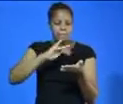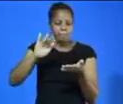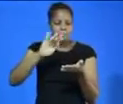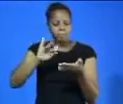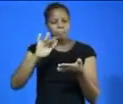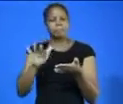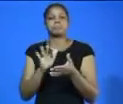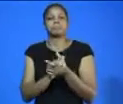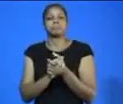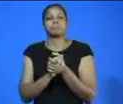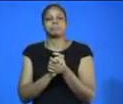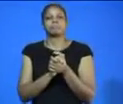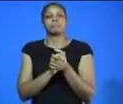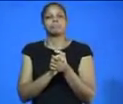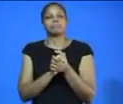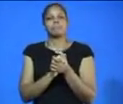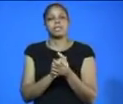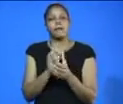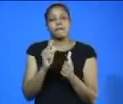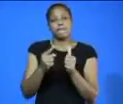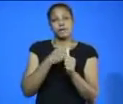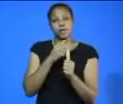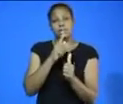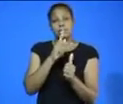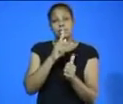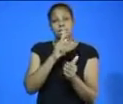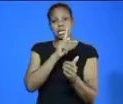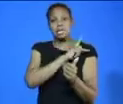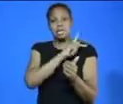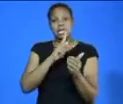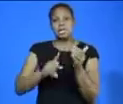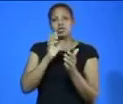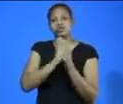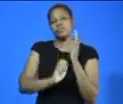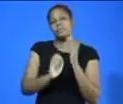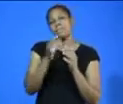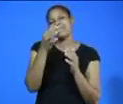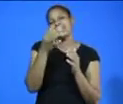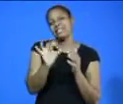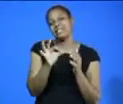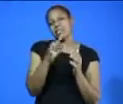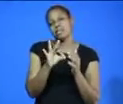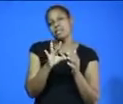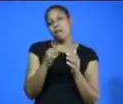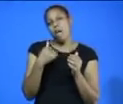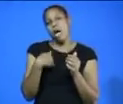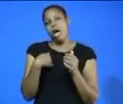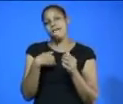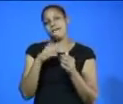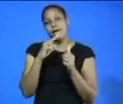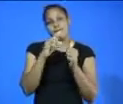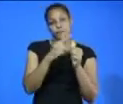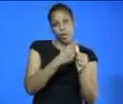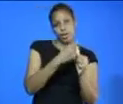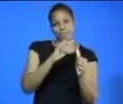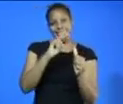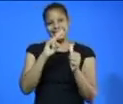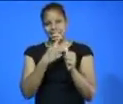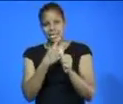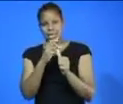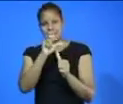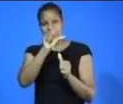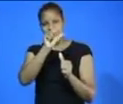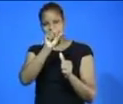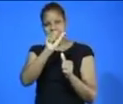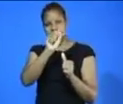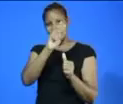1 Kings, chapter 19. You have 1st and 2nd Samuel. Then